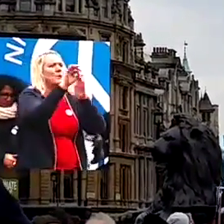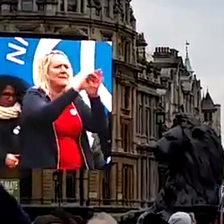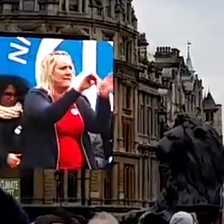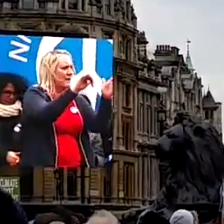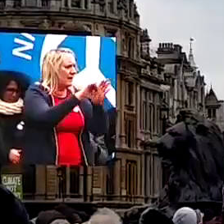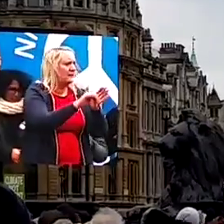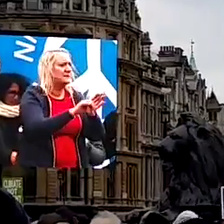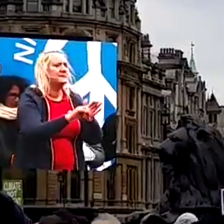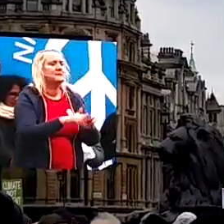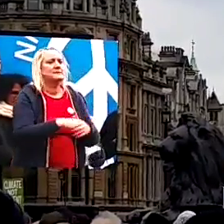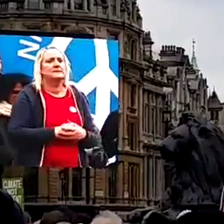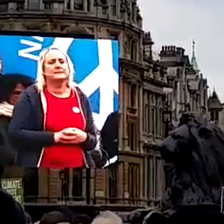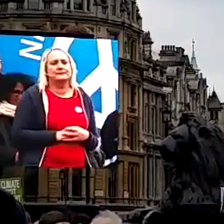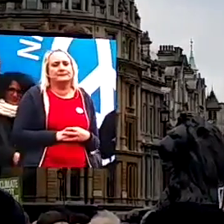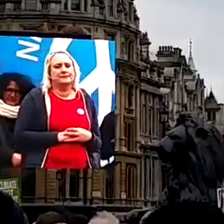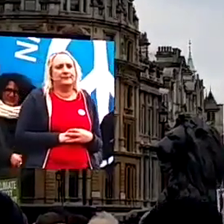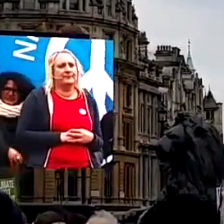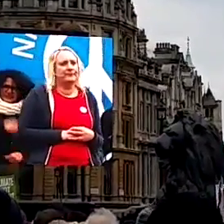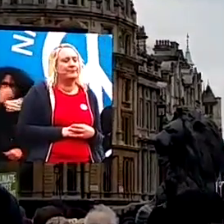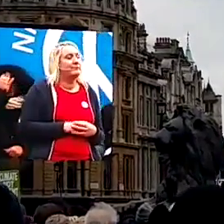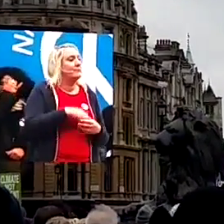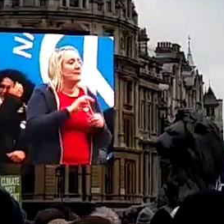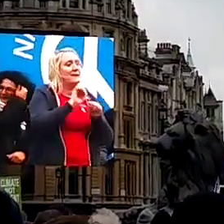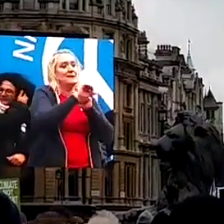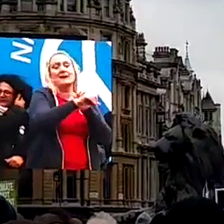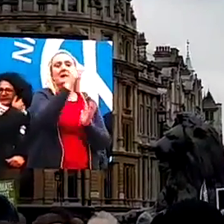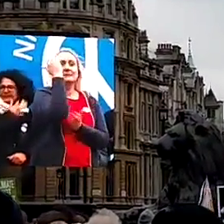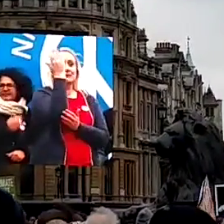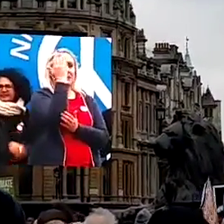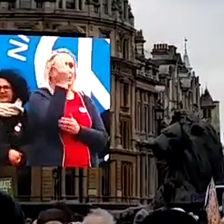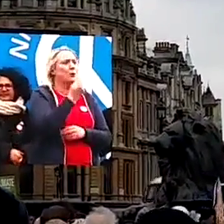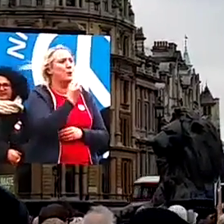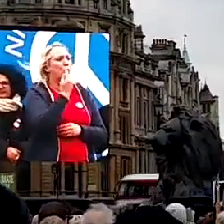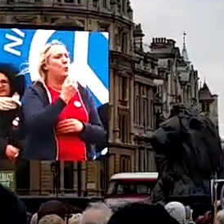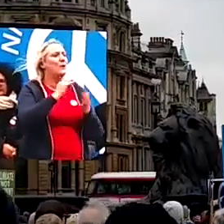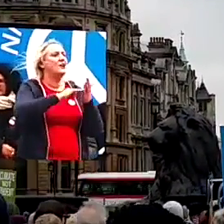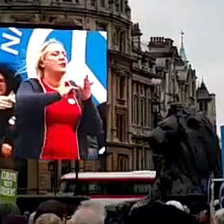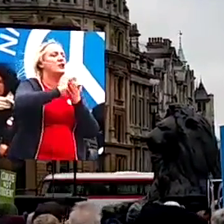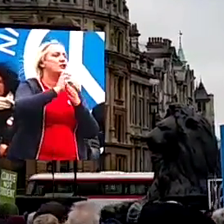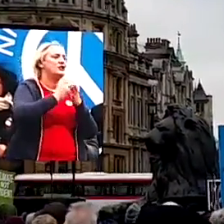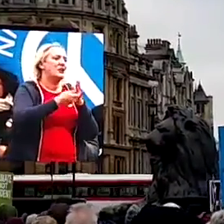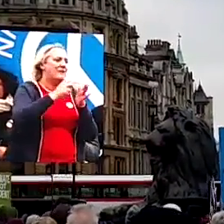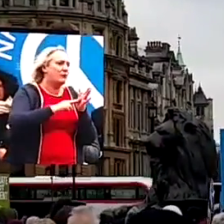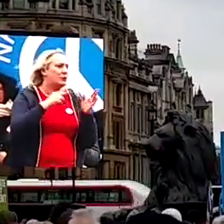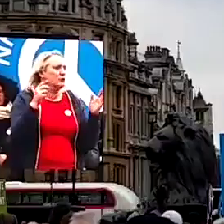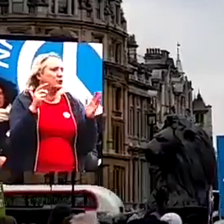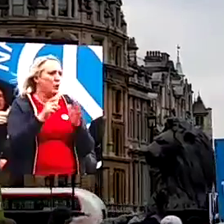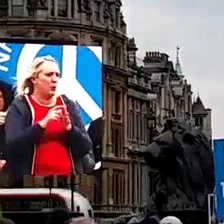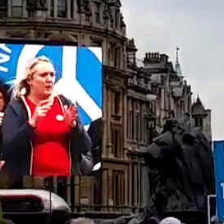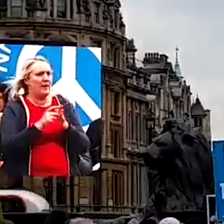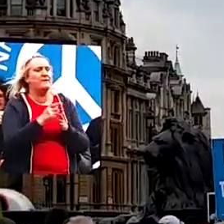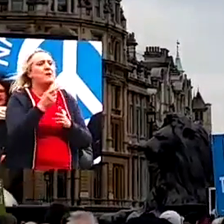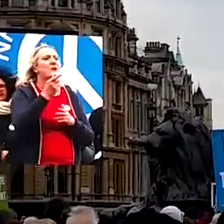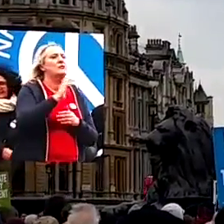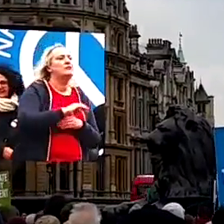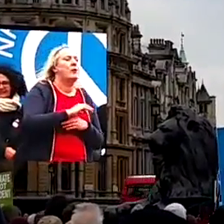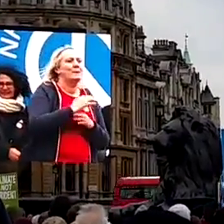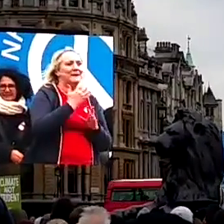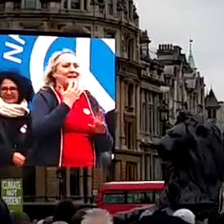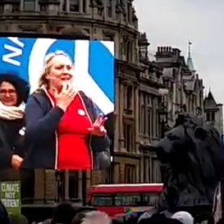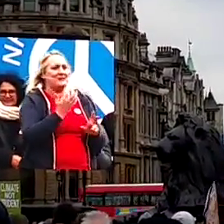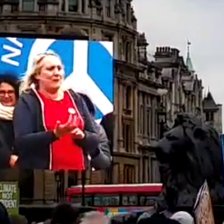think no more so than with our next speaker, Sharon Dolev, representing the Israeli